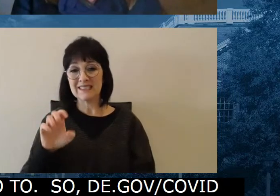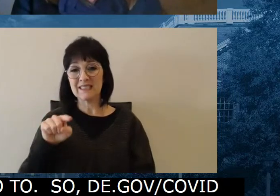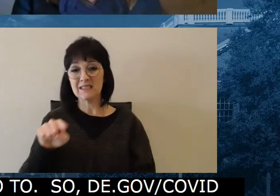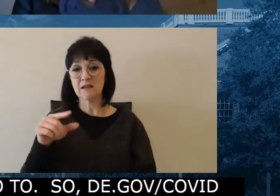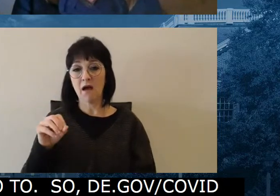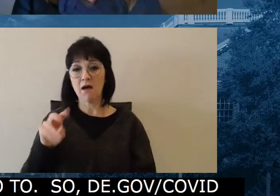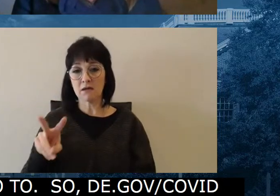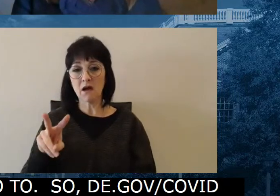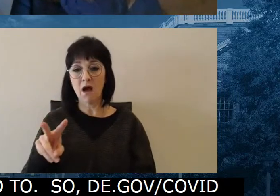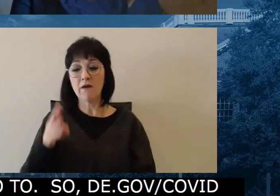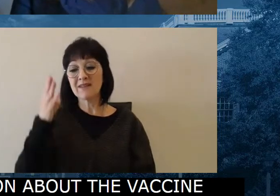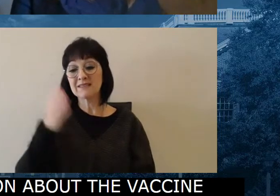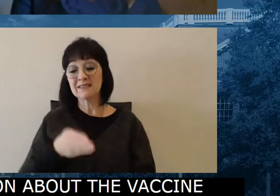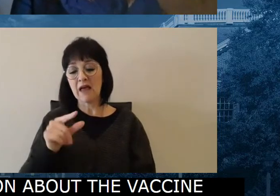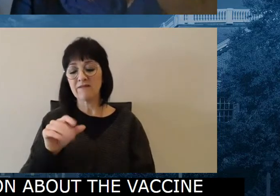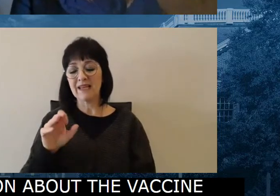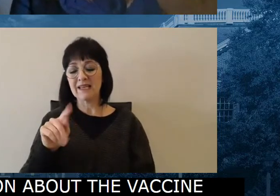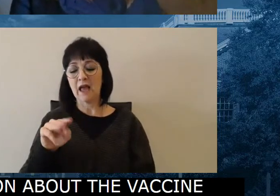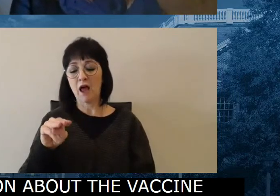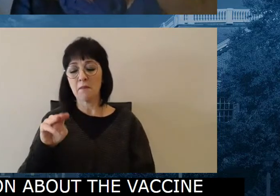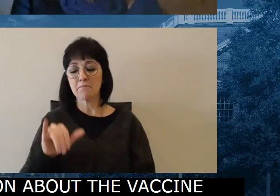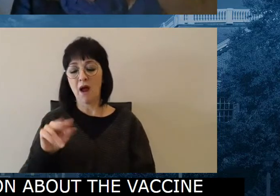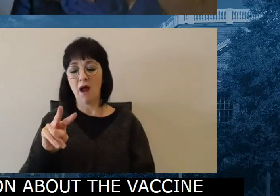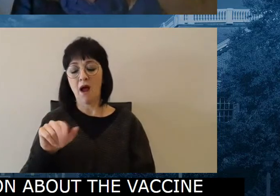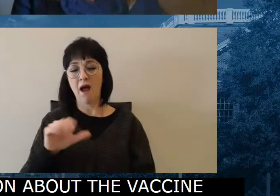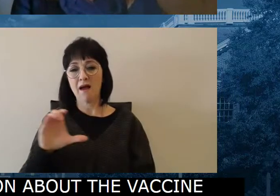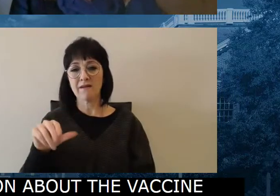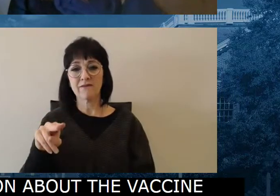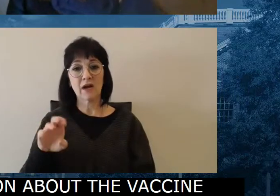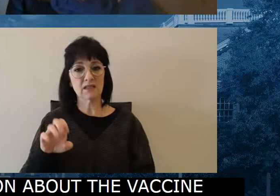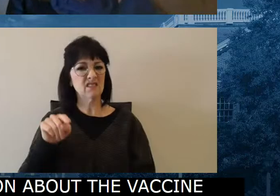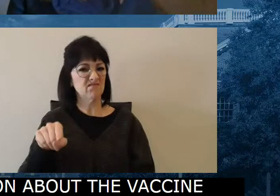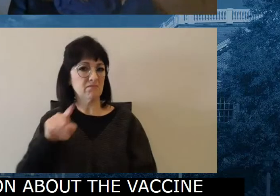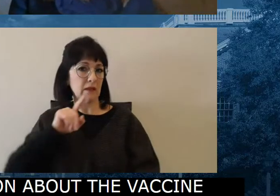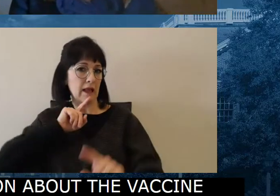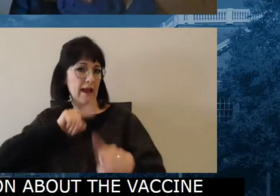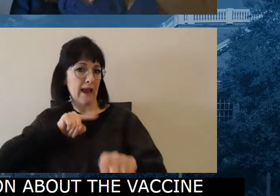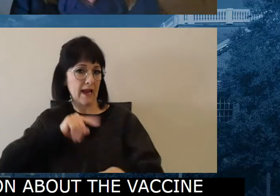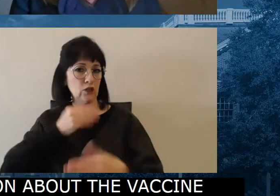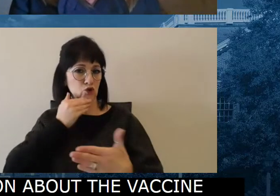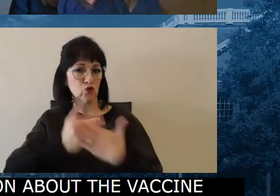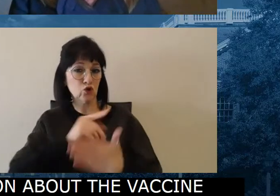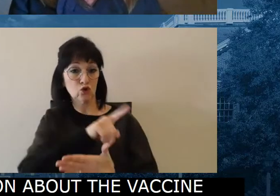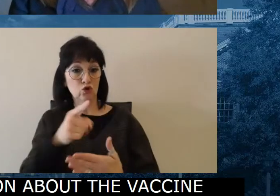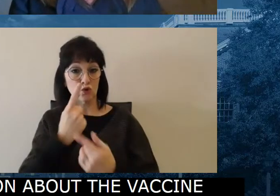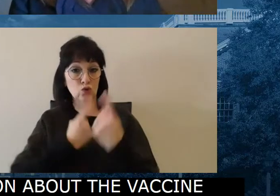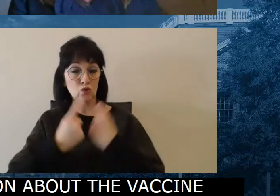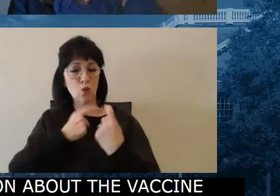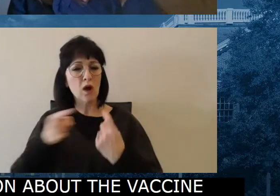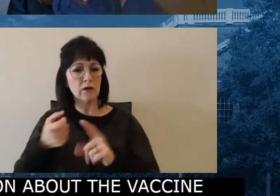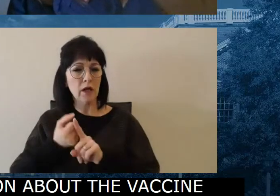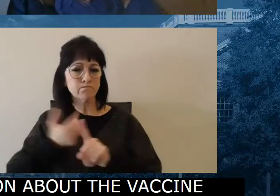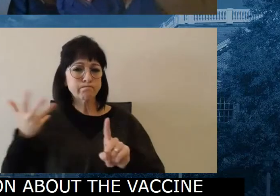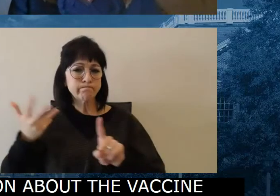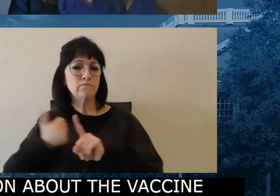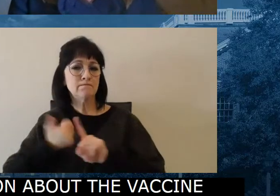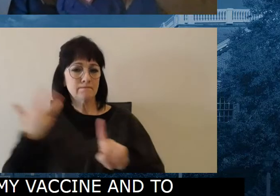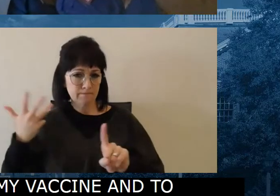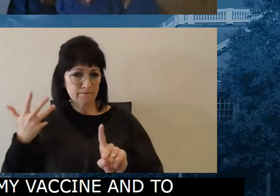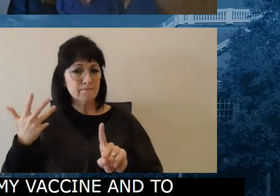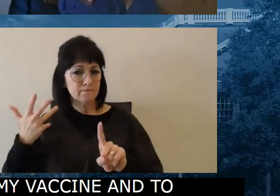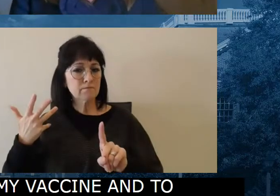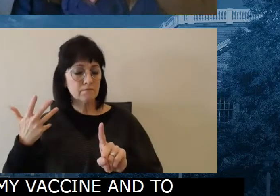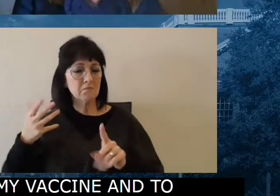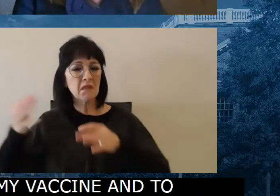de.gov/get my vaccine, that, to answer the specific question, is really provides a lot of detail about where to get